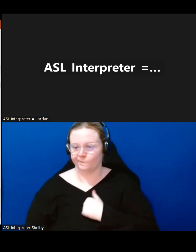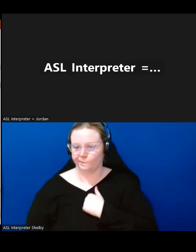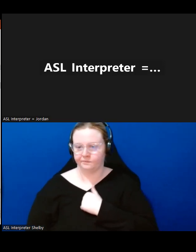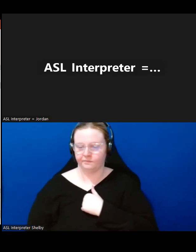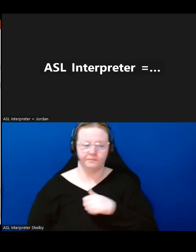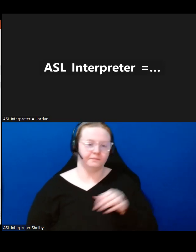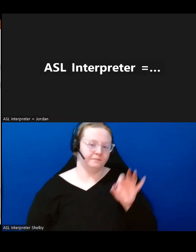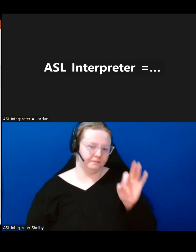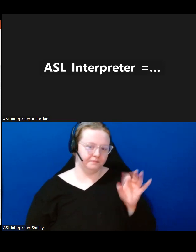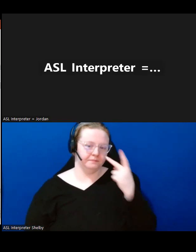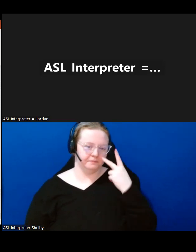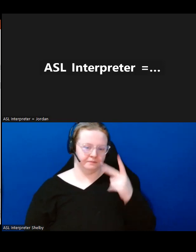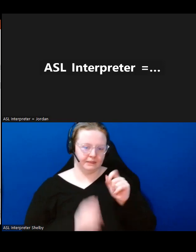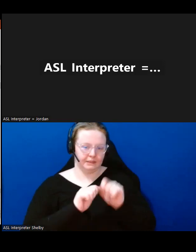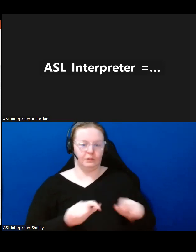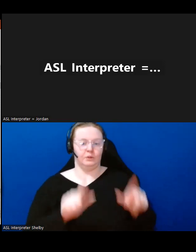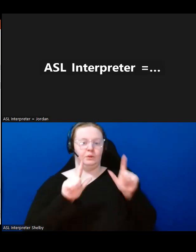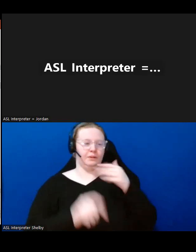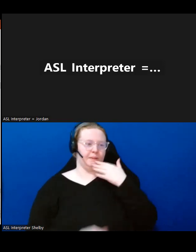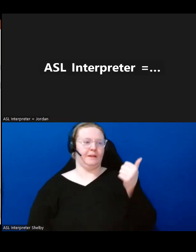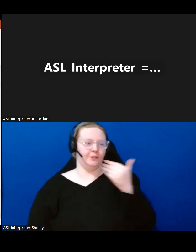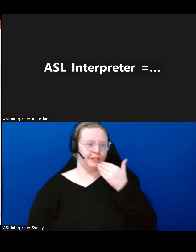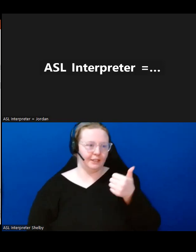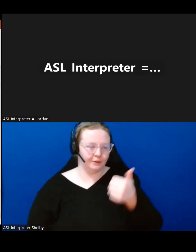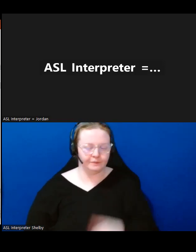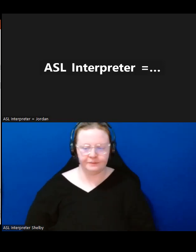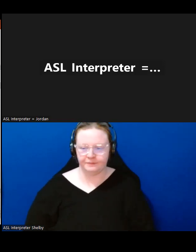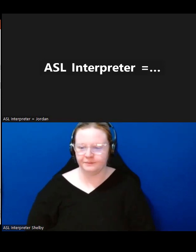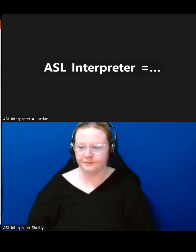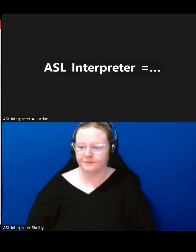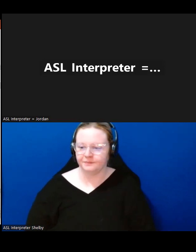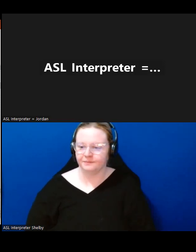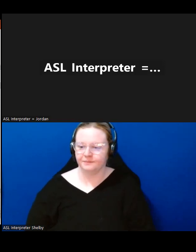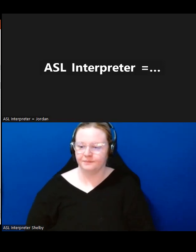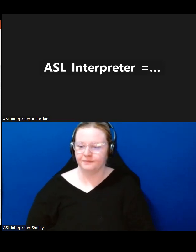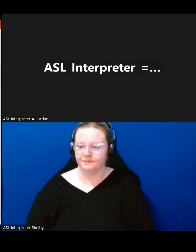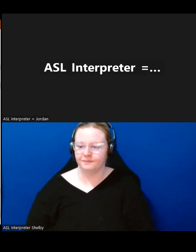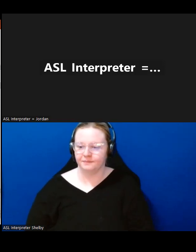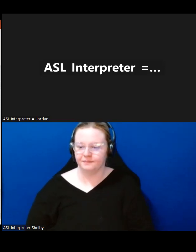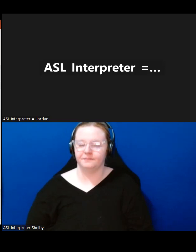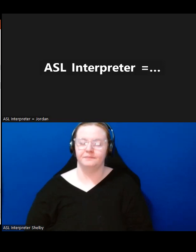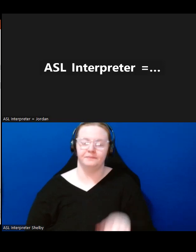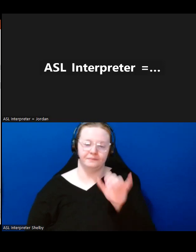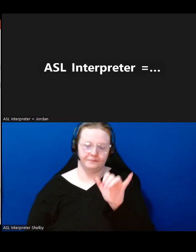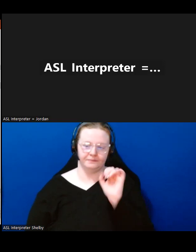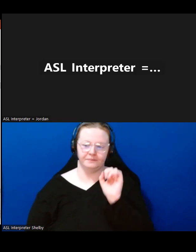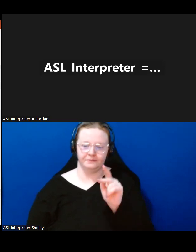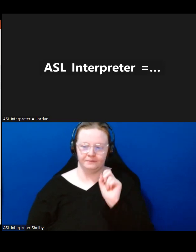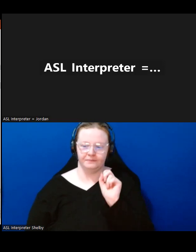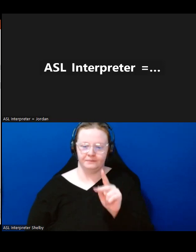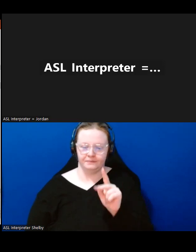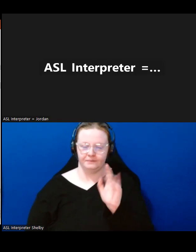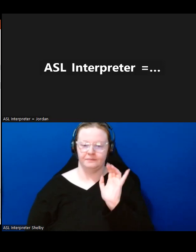Perfect. Now we see a much larger screen. Thank you. okay. Yeah, all right. That's where you guys were, and I couldn't see